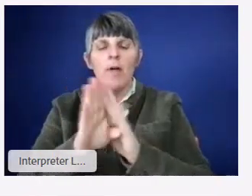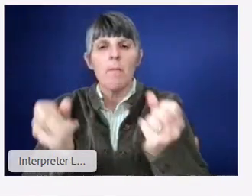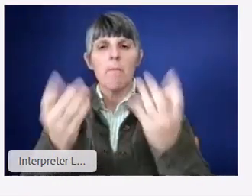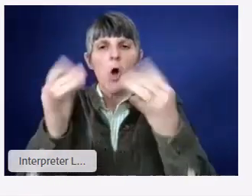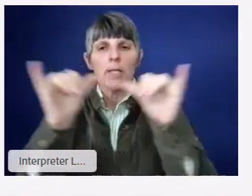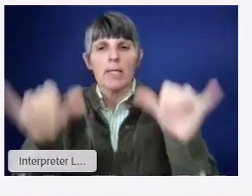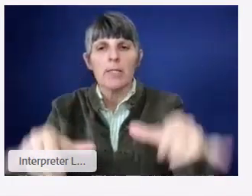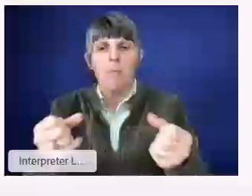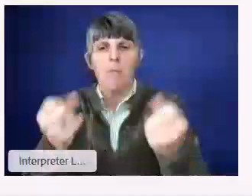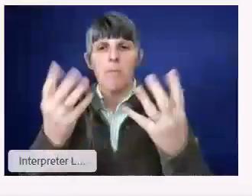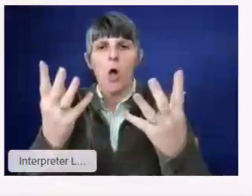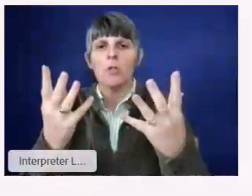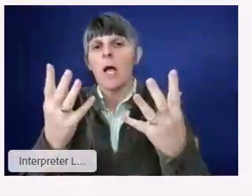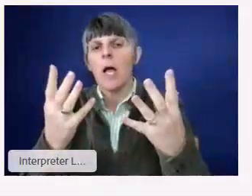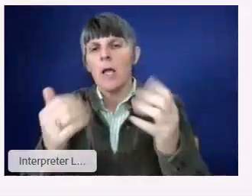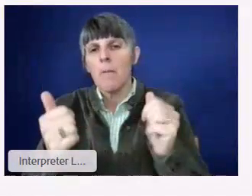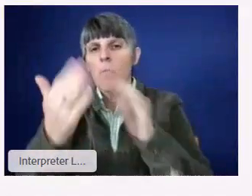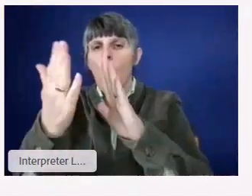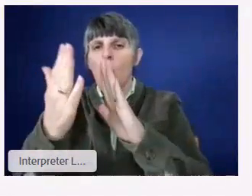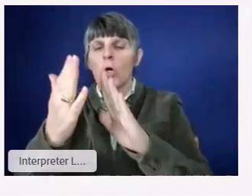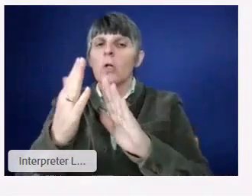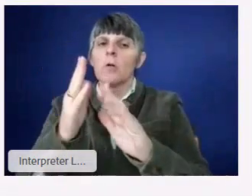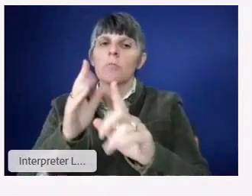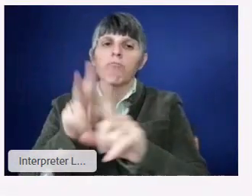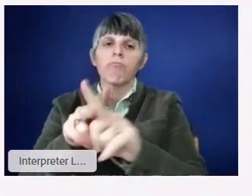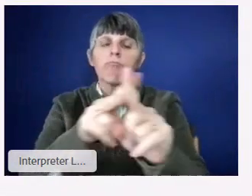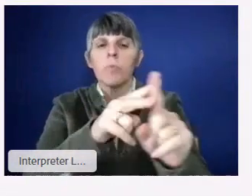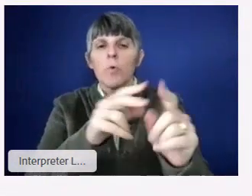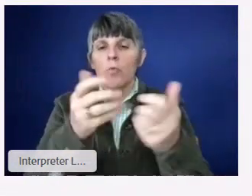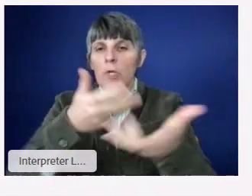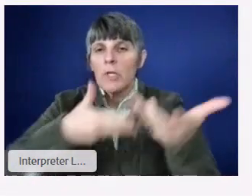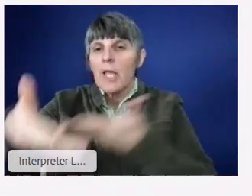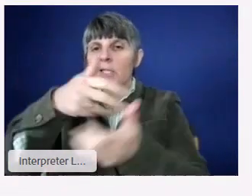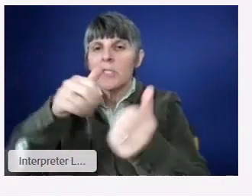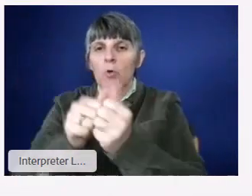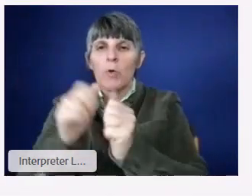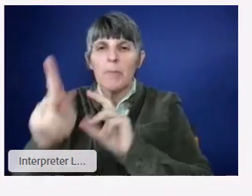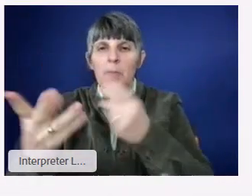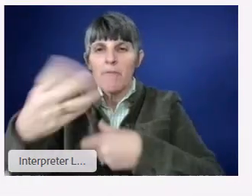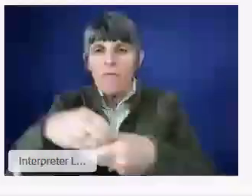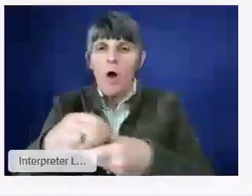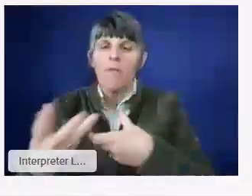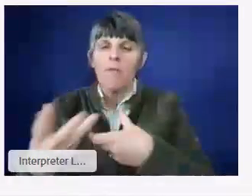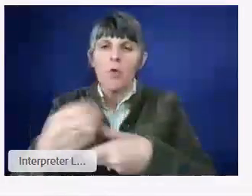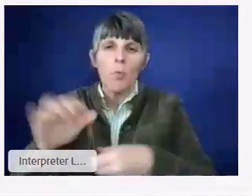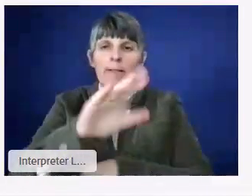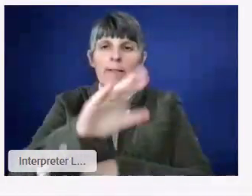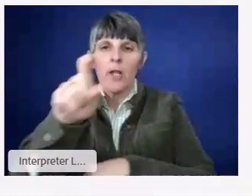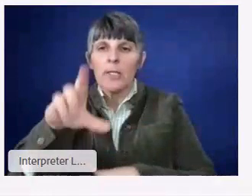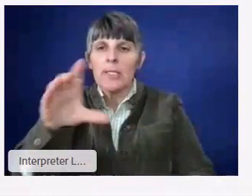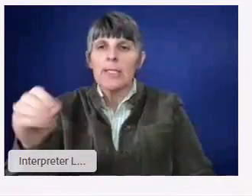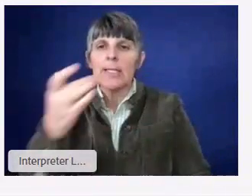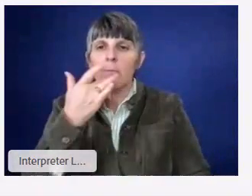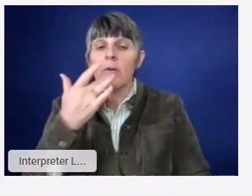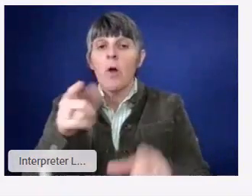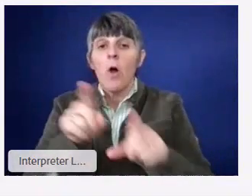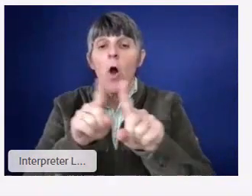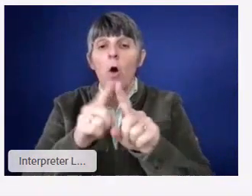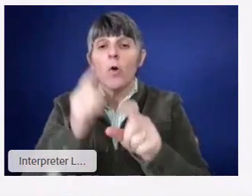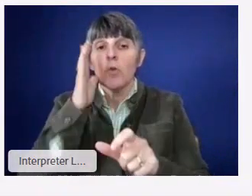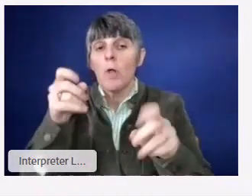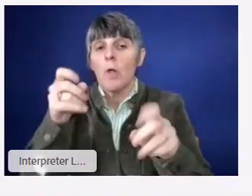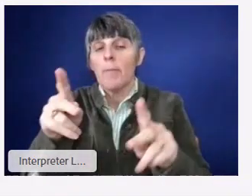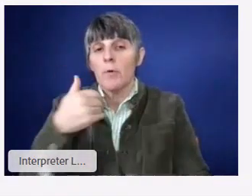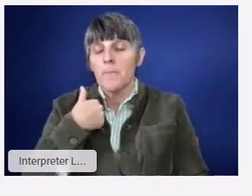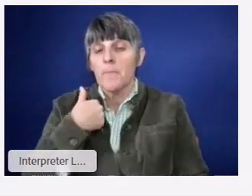deployment while engaging with stakeholders and incorporating their needs and preferences. We will also have an opportunity